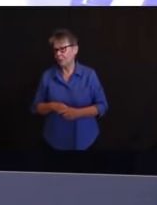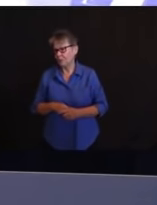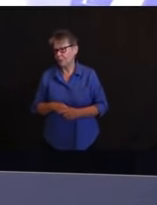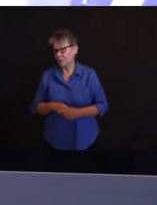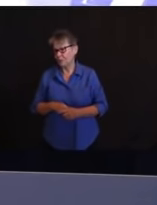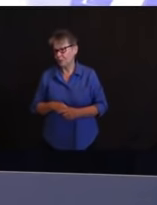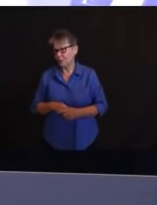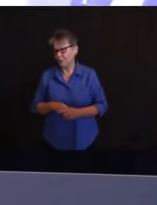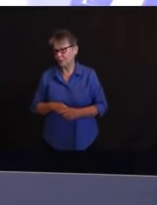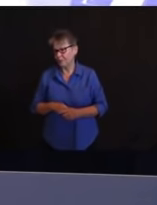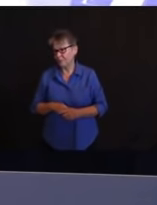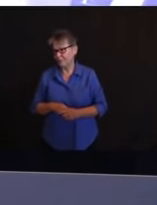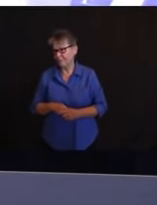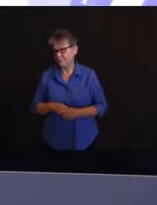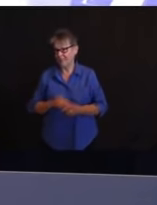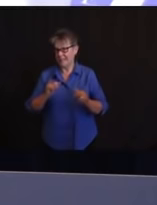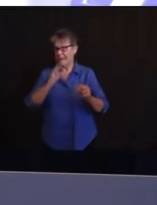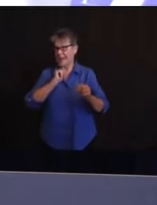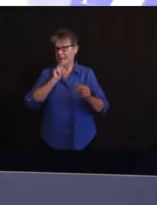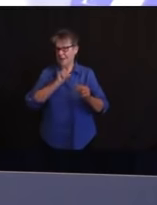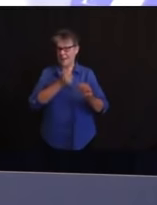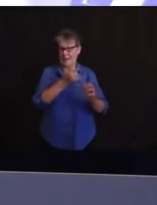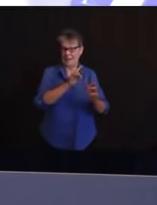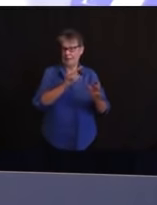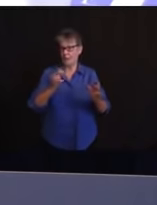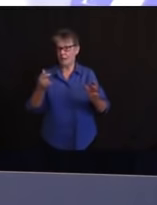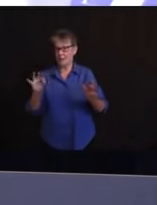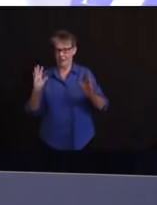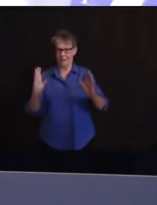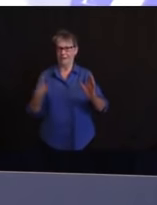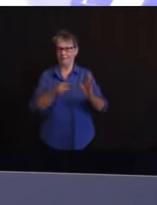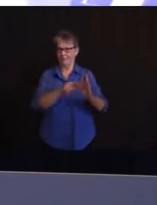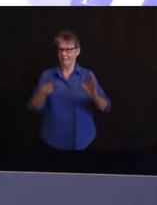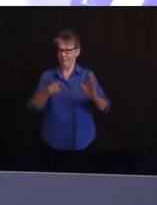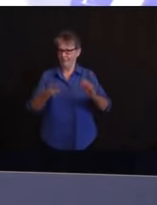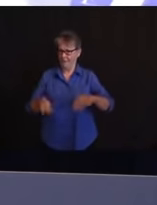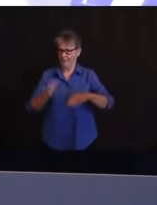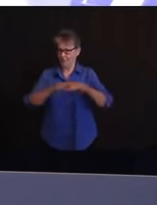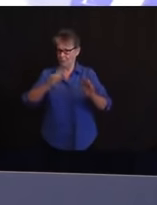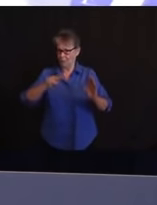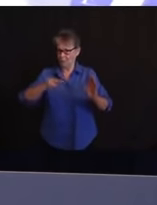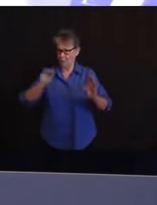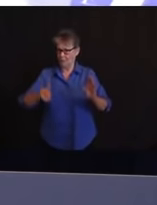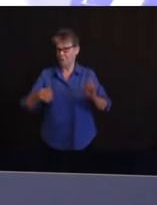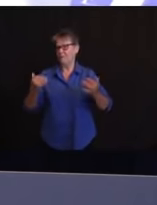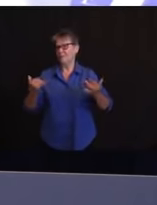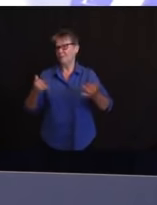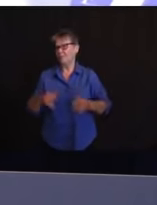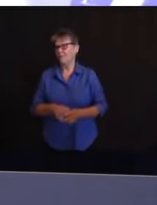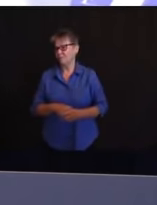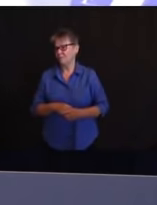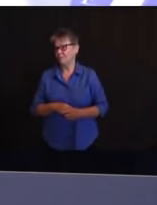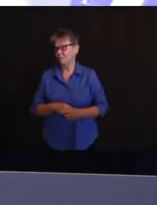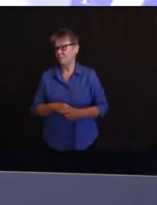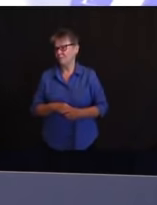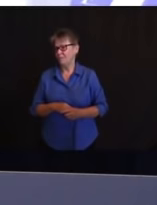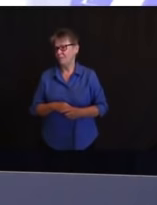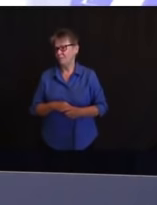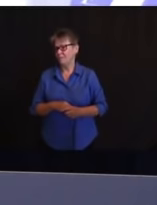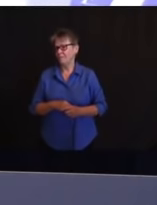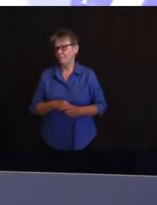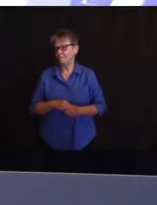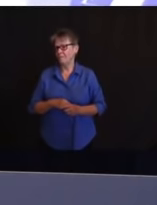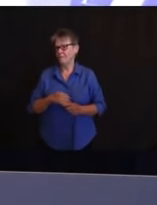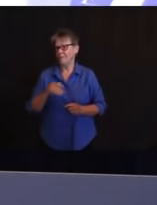29. More than 730 residents between the ages of 18 and 29 have